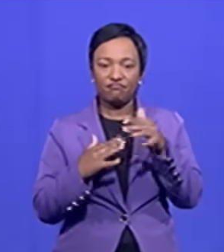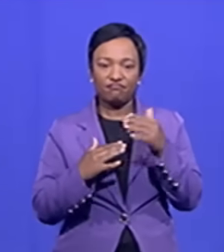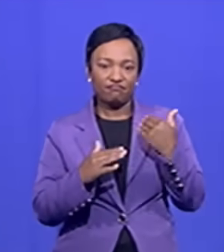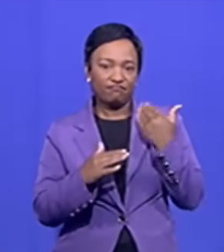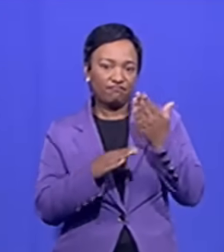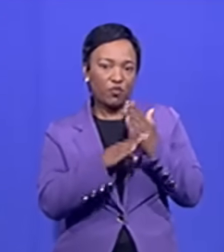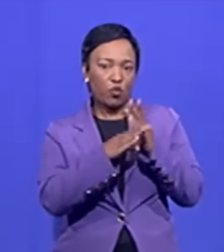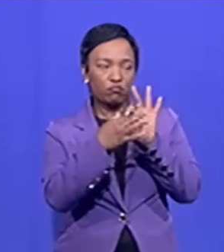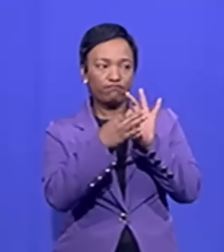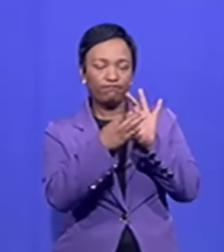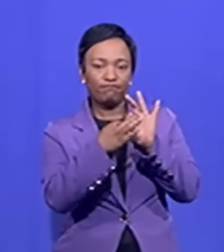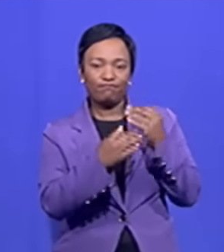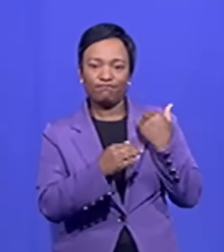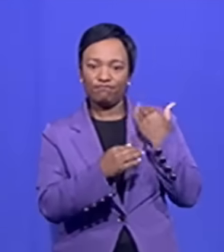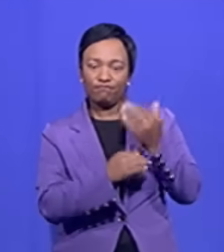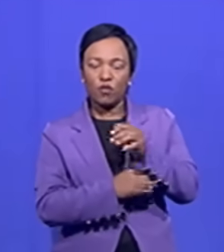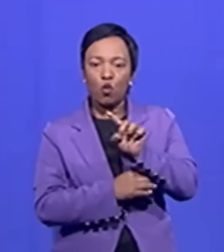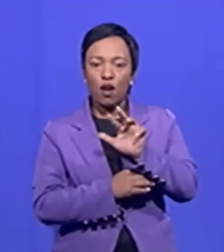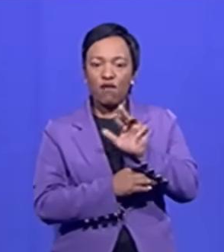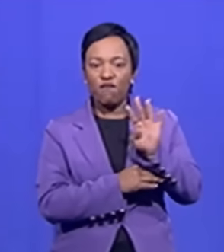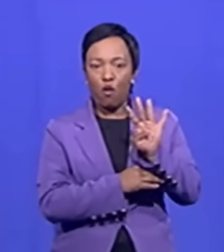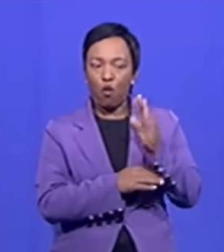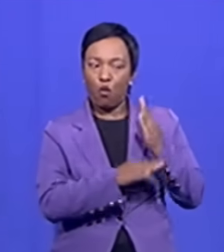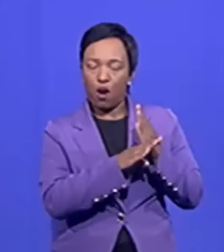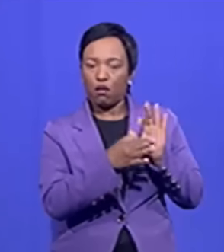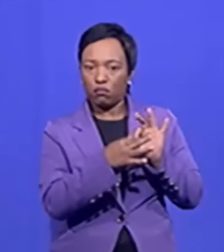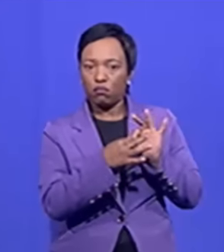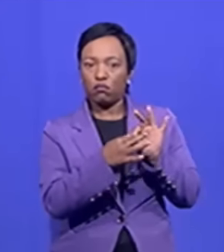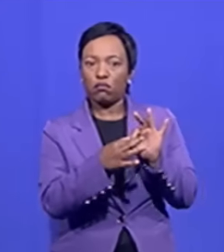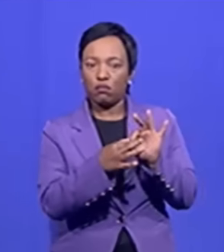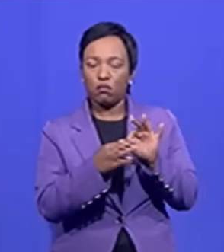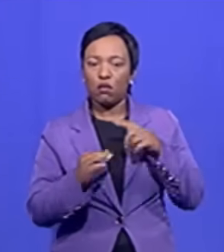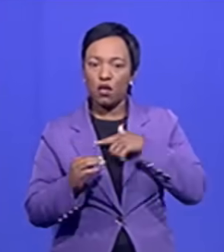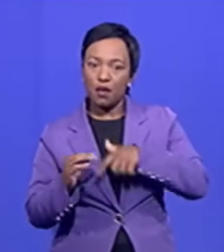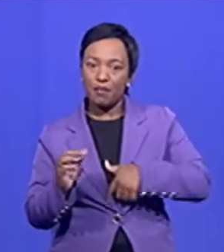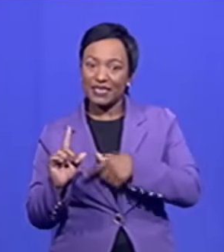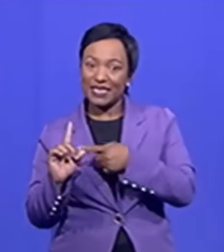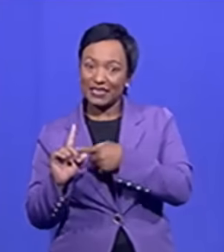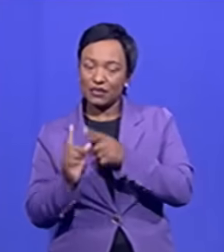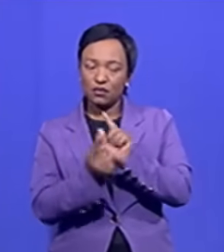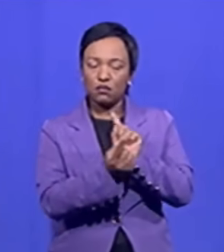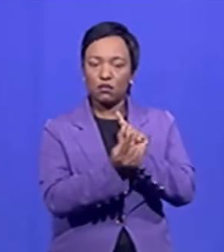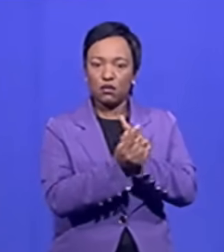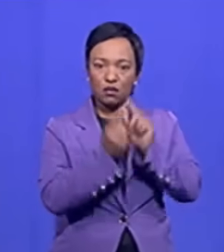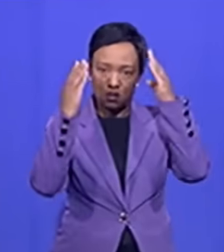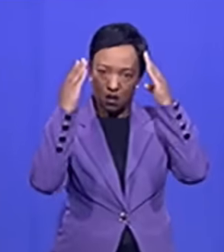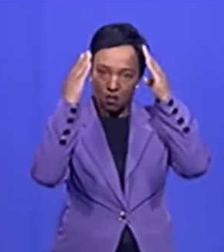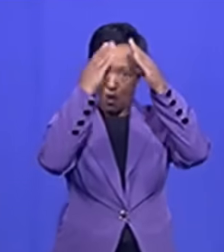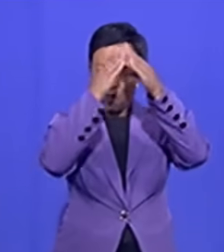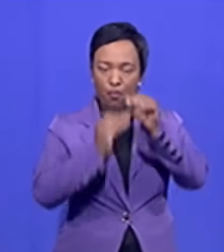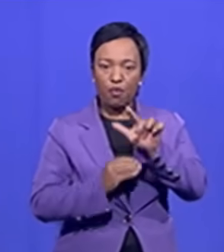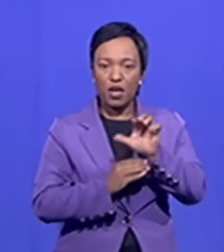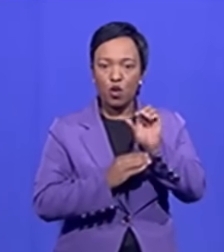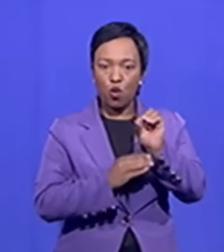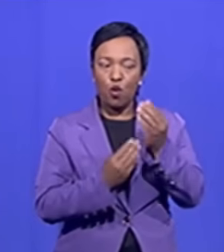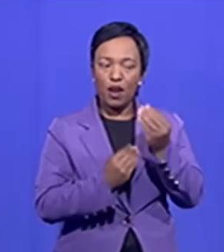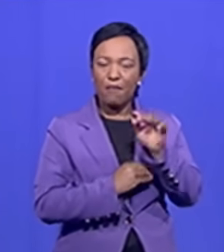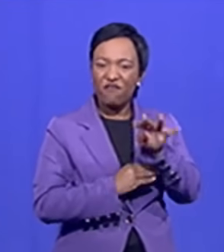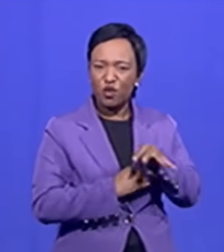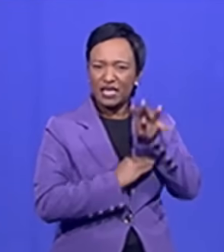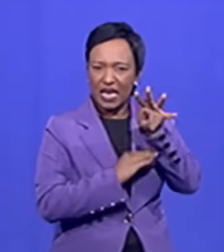le yona nako e telele ho tloha ka 1994. Kopano ya mopresidente Ramaphosa le mopapa Leo eo e leng wa boleshumele mitsumene ke ya bohlokwa